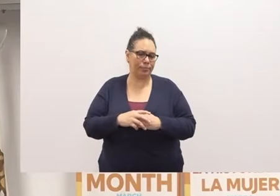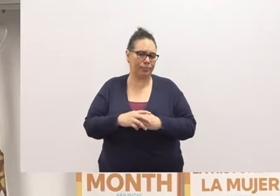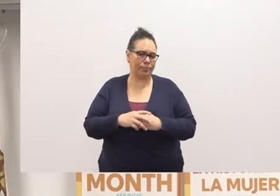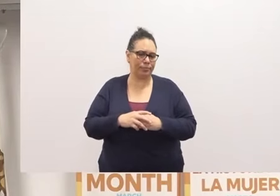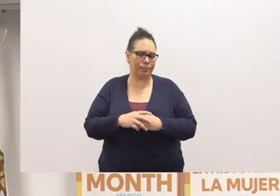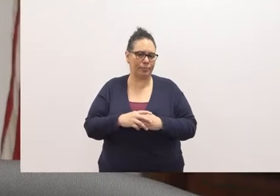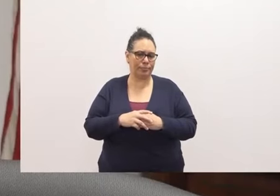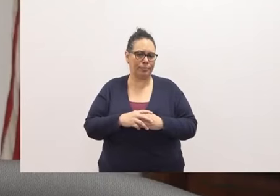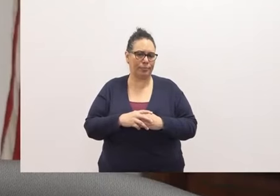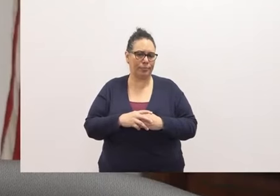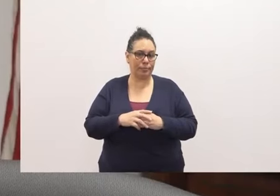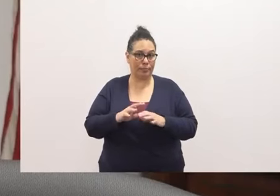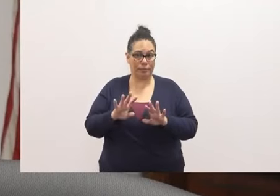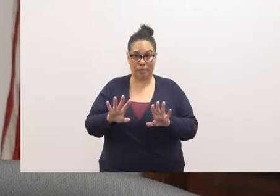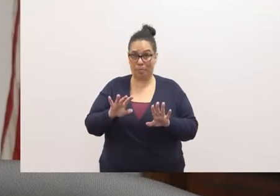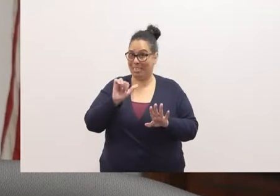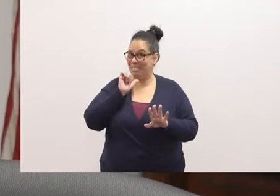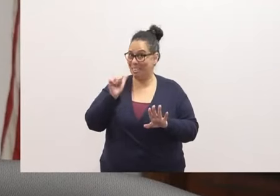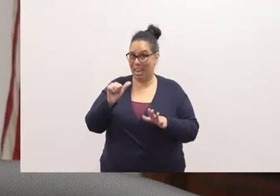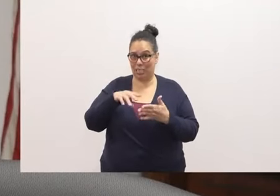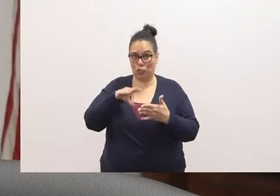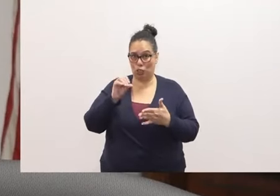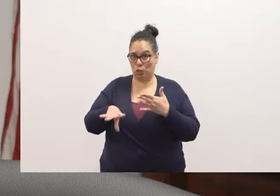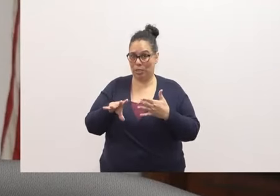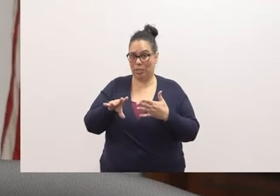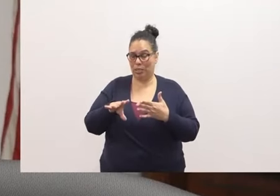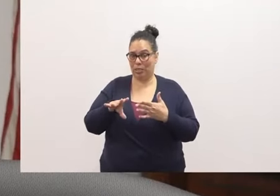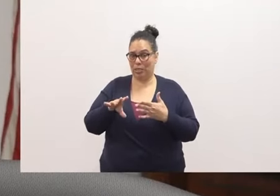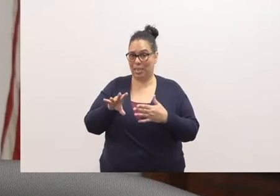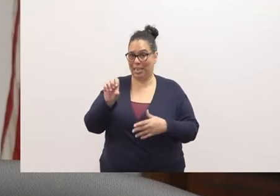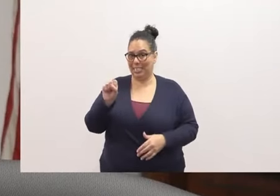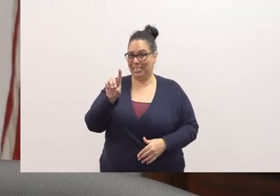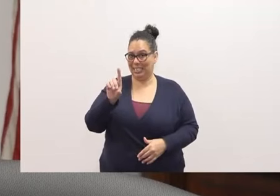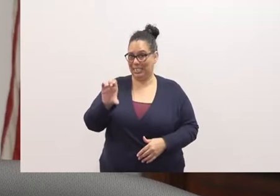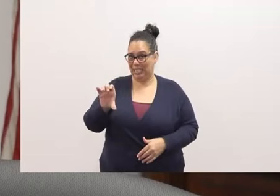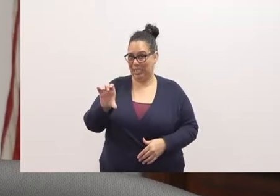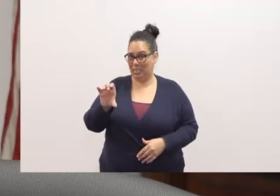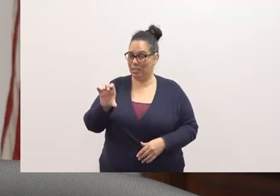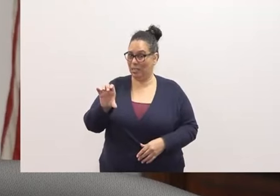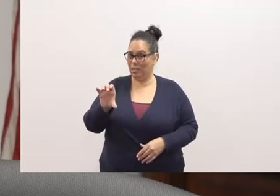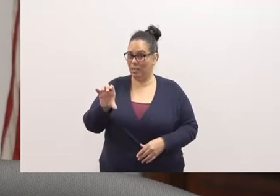Thank you. Those are excluding students that are in special education.